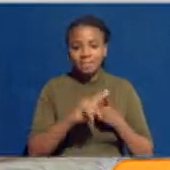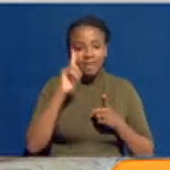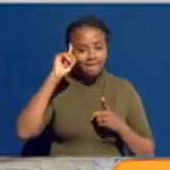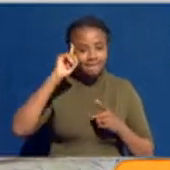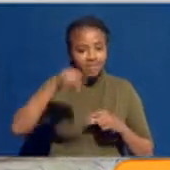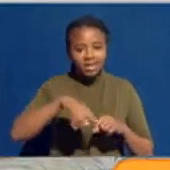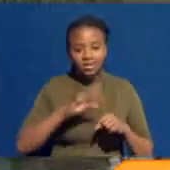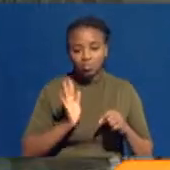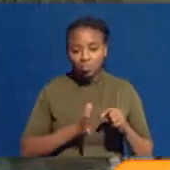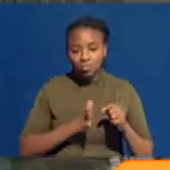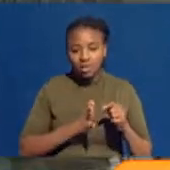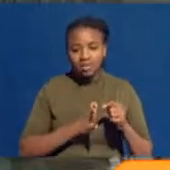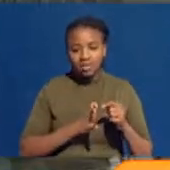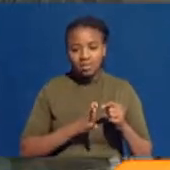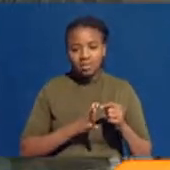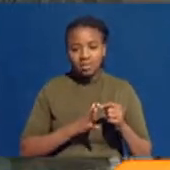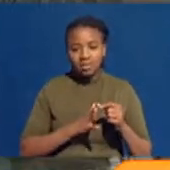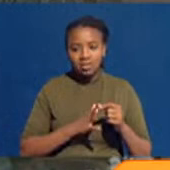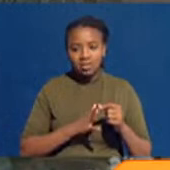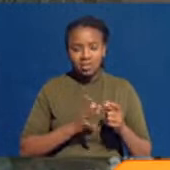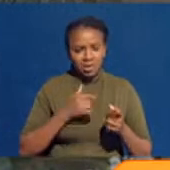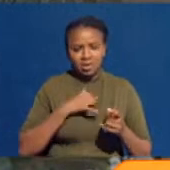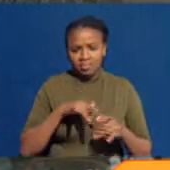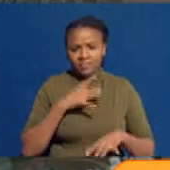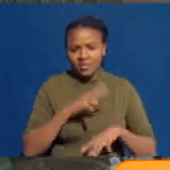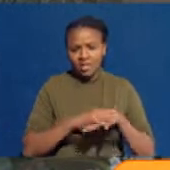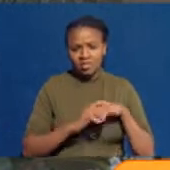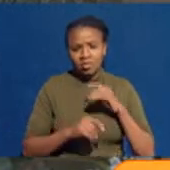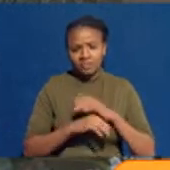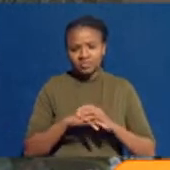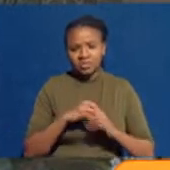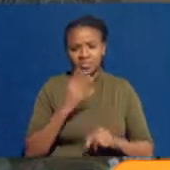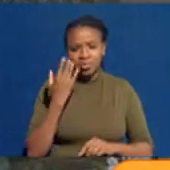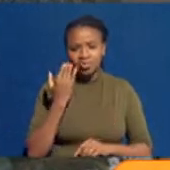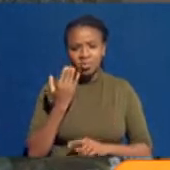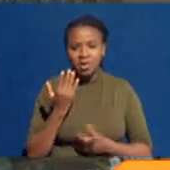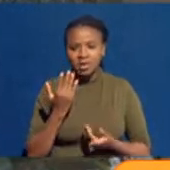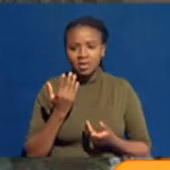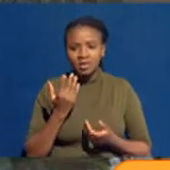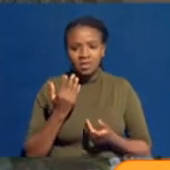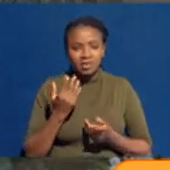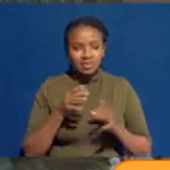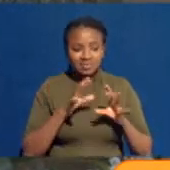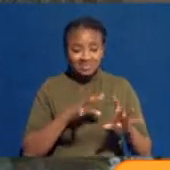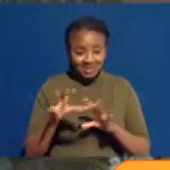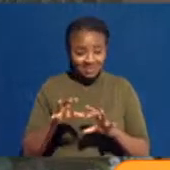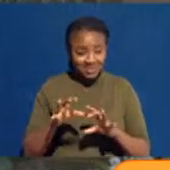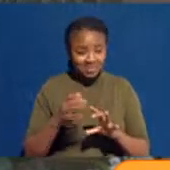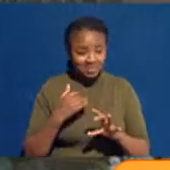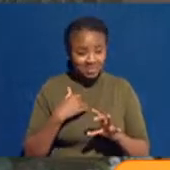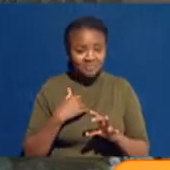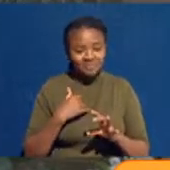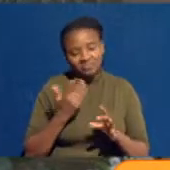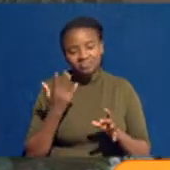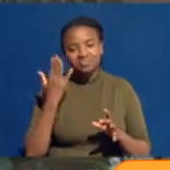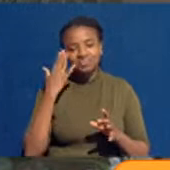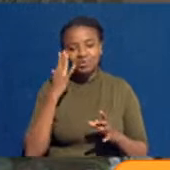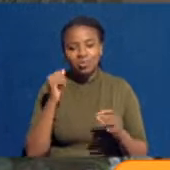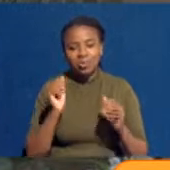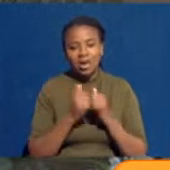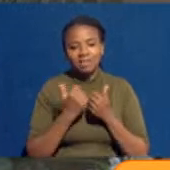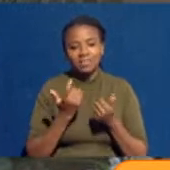the sciences. I was very comfortable with myself. Now, that doesn't mean this stuff didn't happen, because we know it happened,